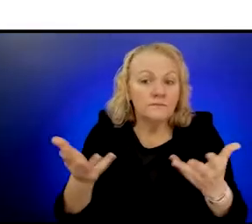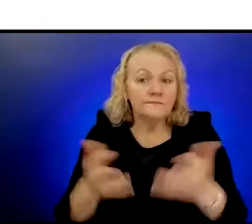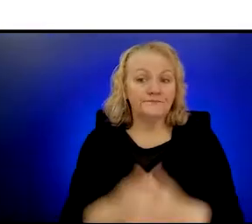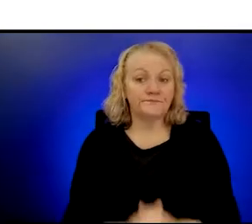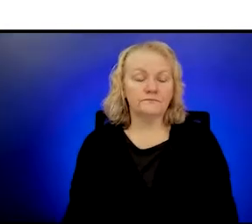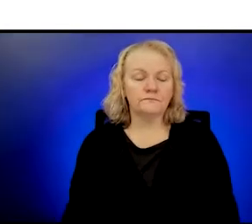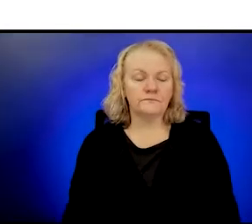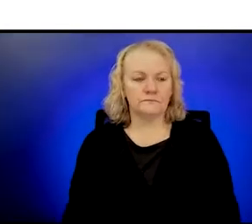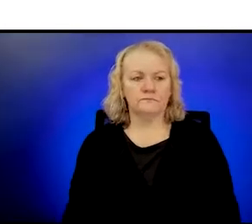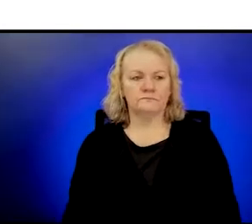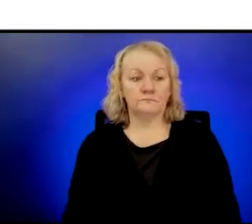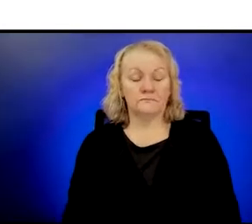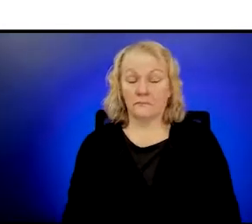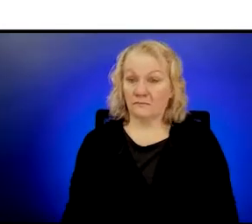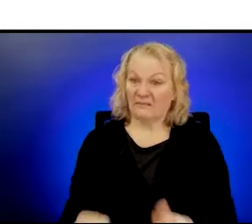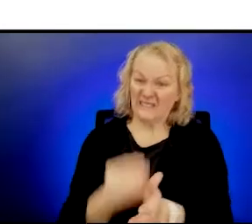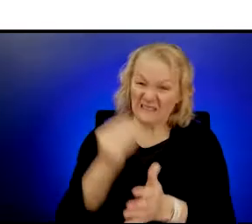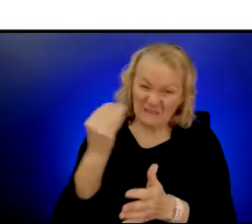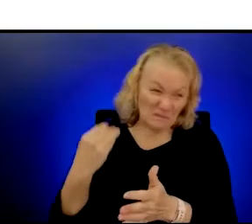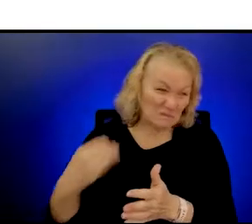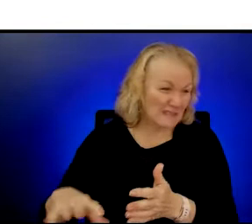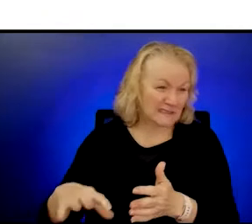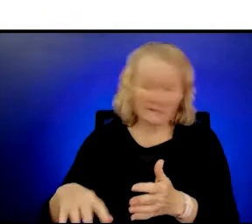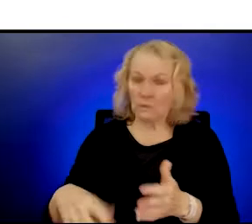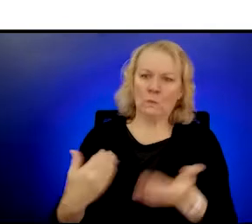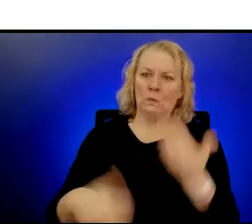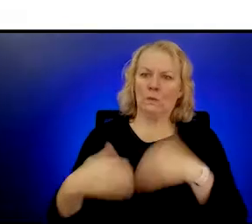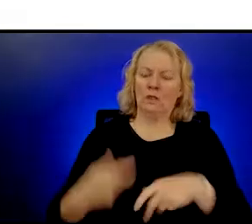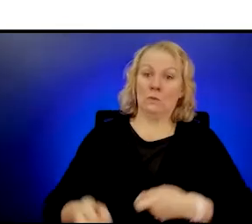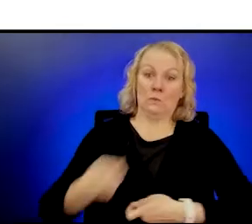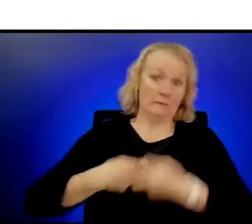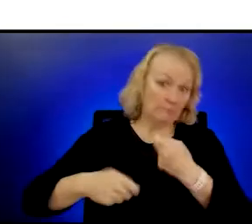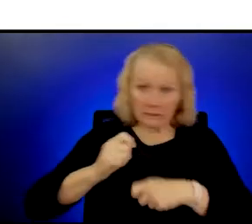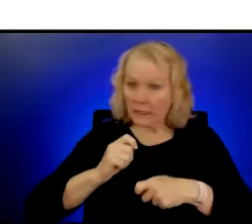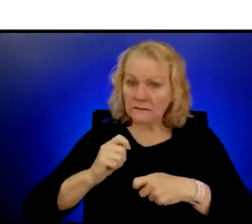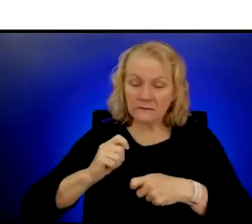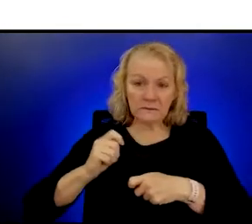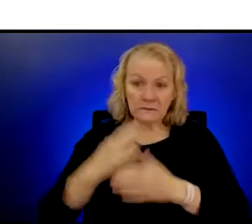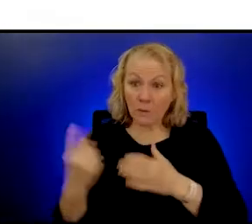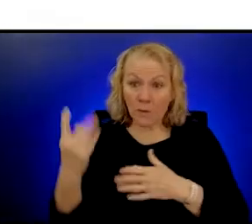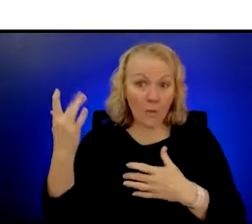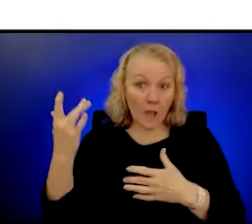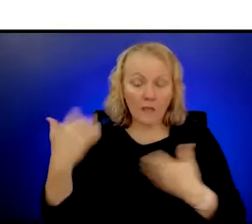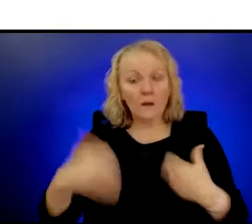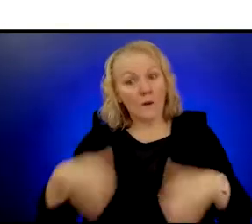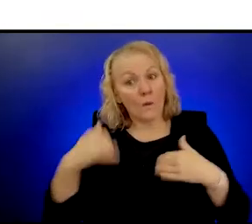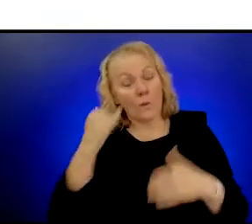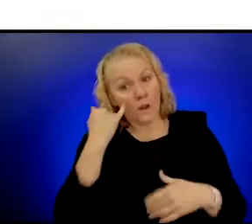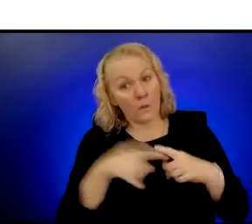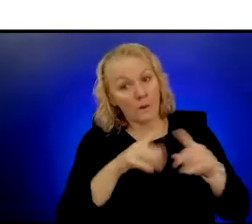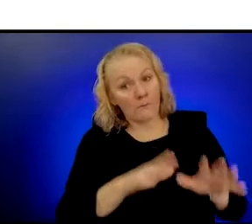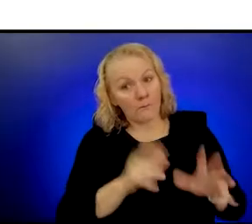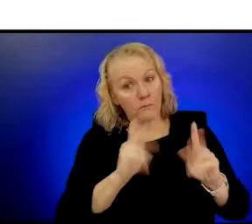So why is it so expensive for companies to replace workers? Well, there's side effects of turnover, such